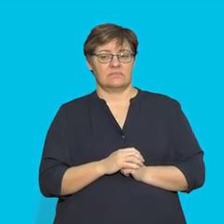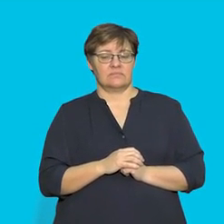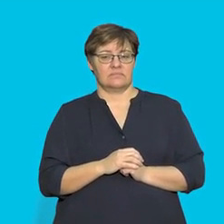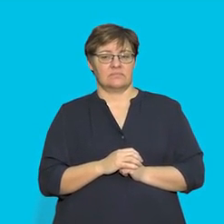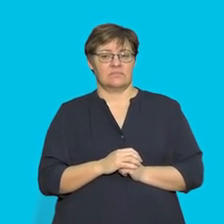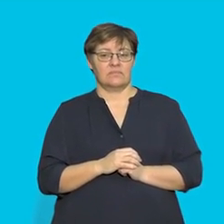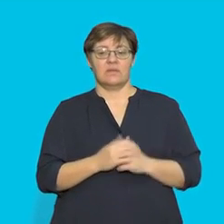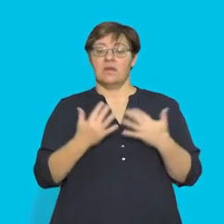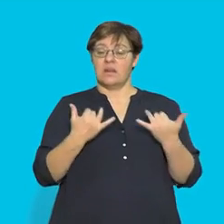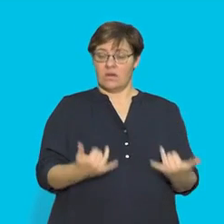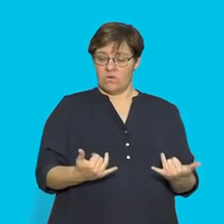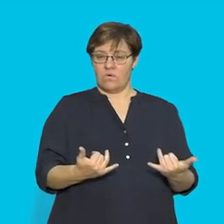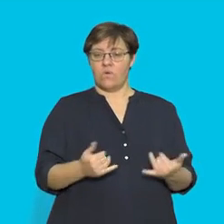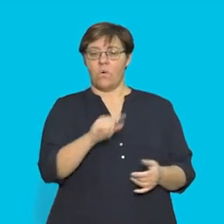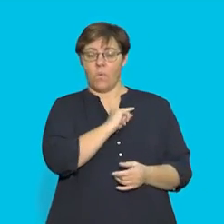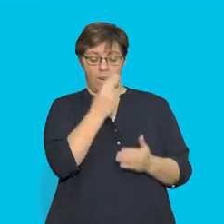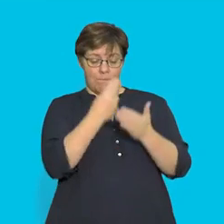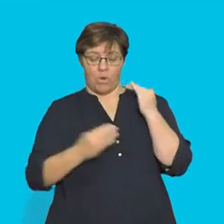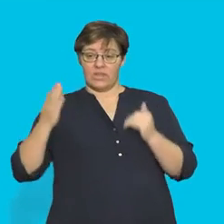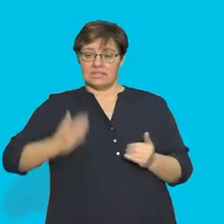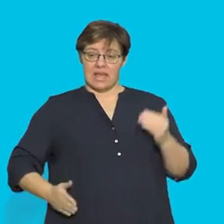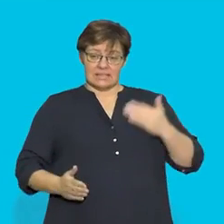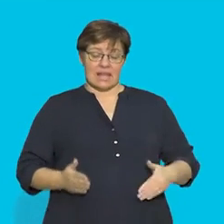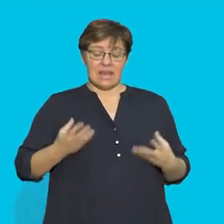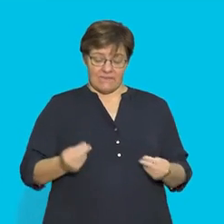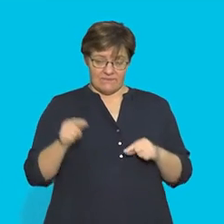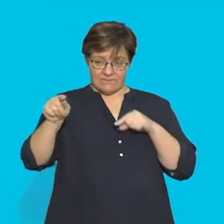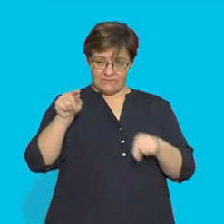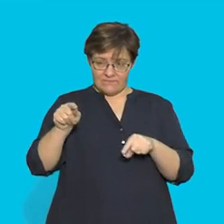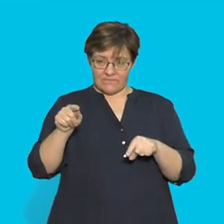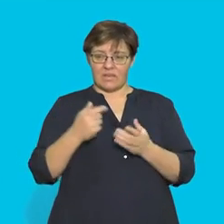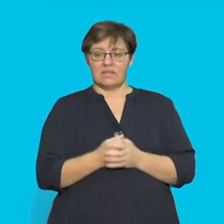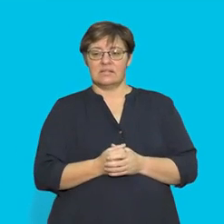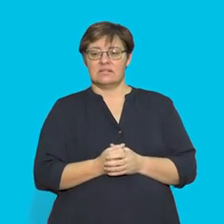approximately 162 meters. Now, because we have both sides, we have